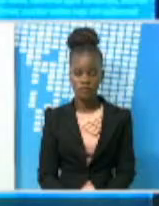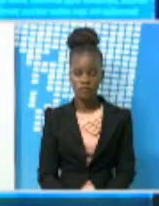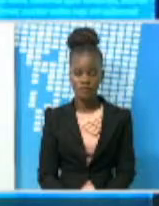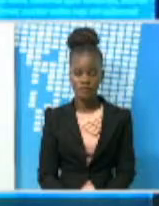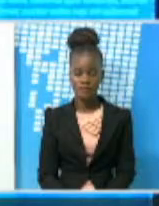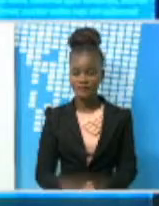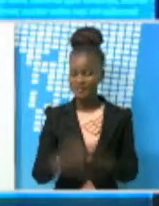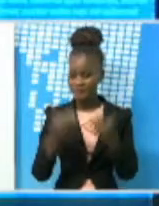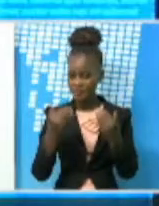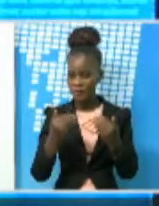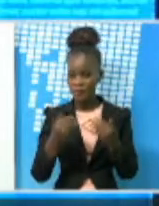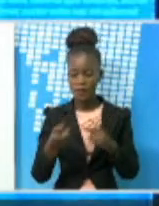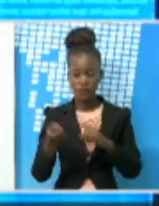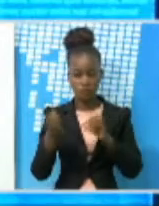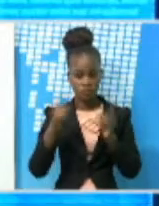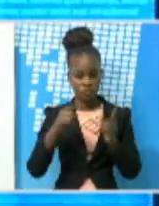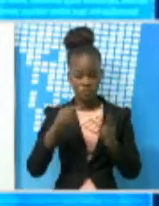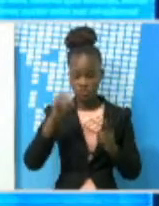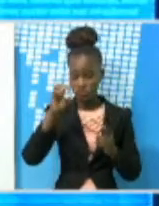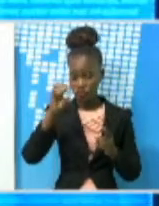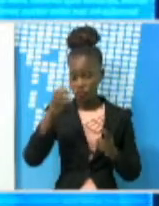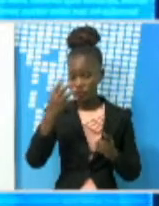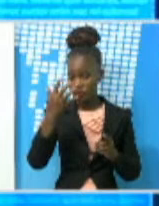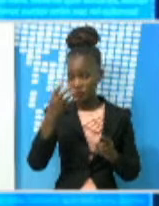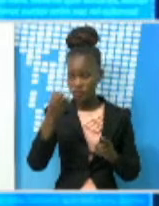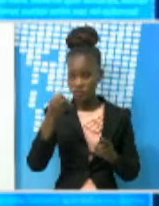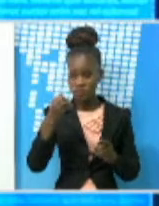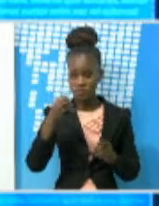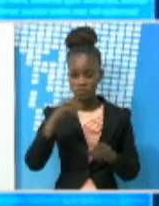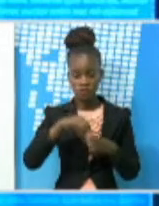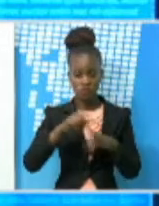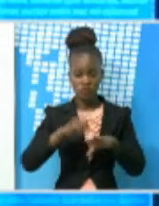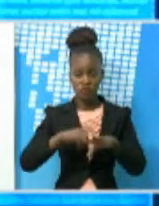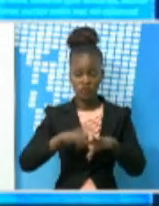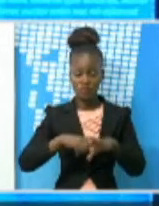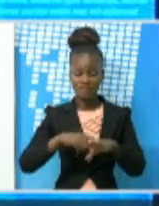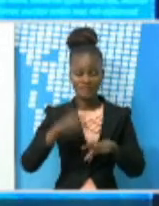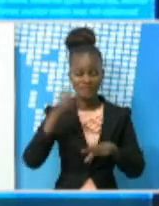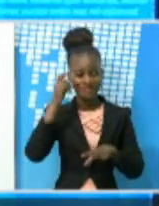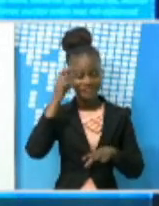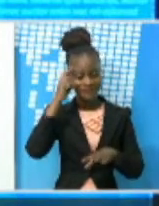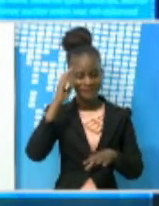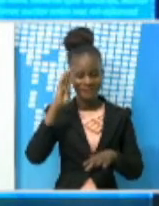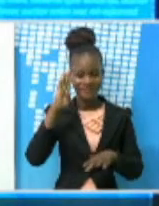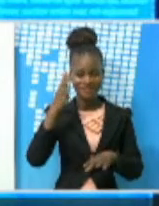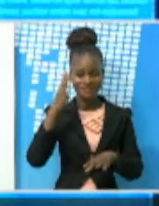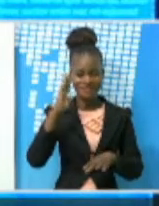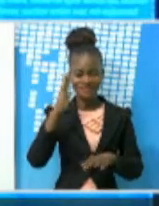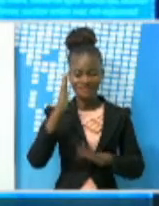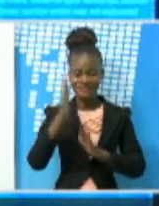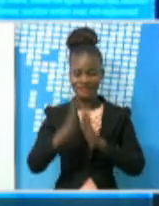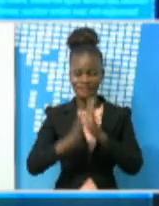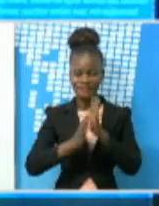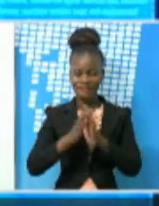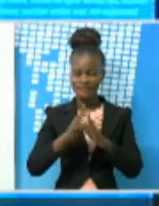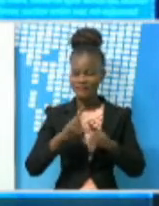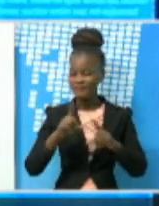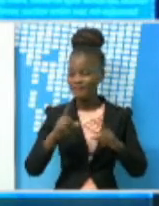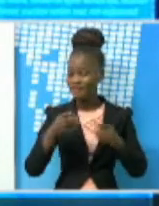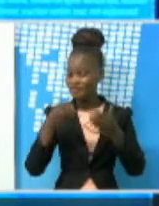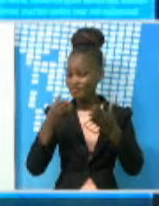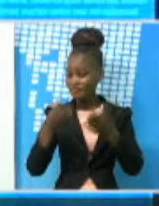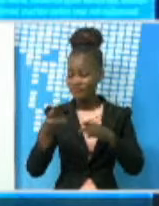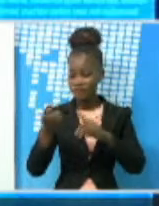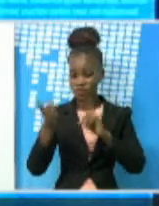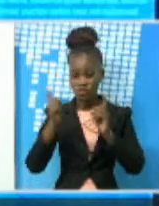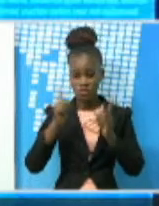The clock is ticking 9:57 East African Standard Time. I'm Joram Ssonko with Winnie and Nakawuki on sign language. And this has